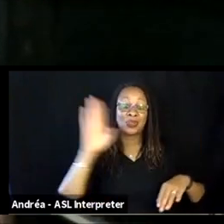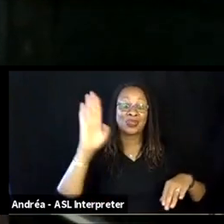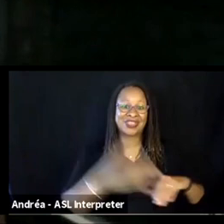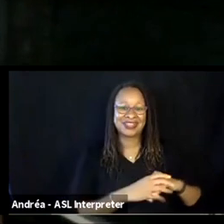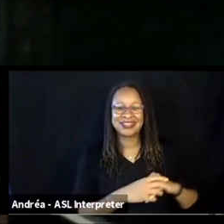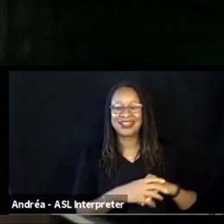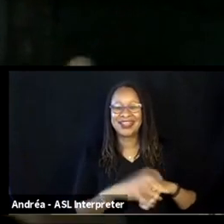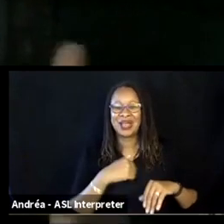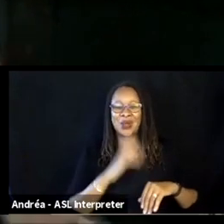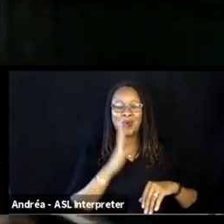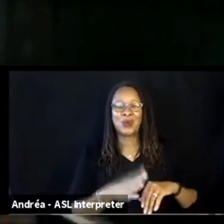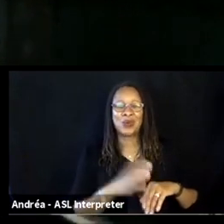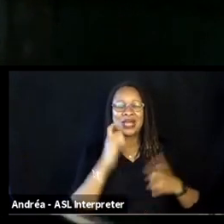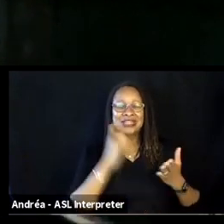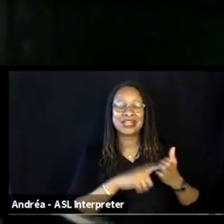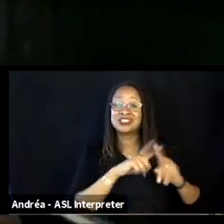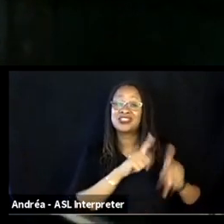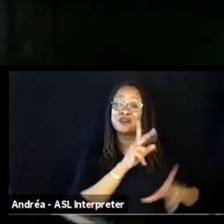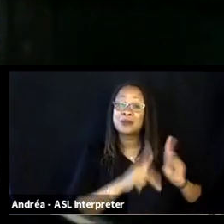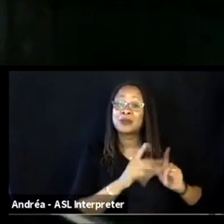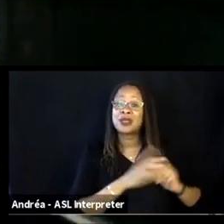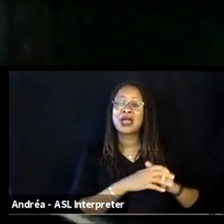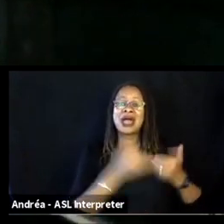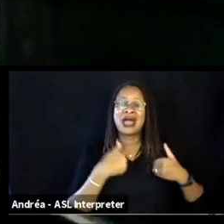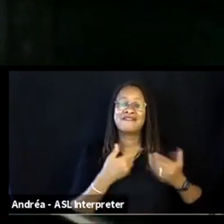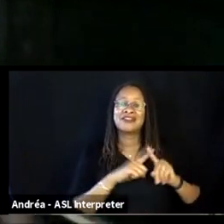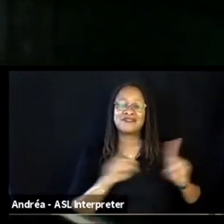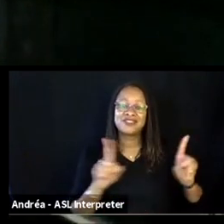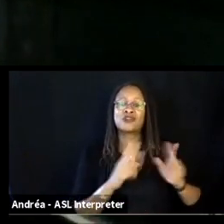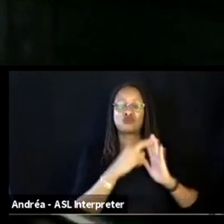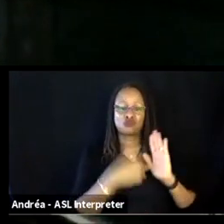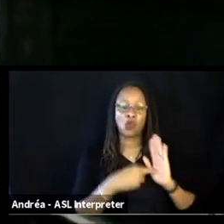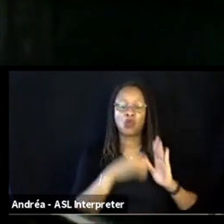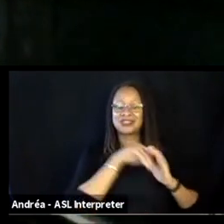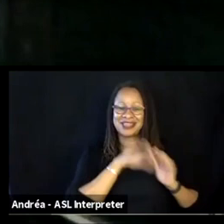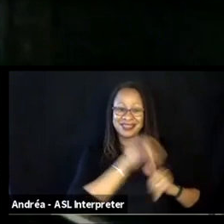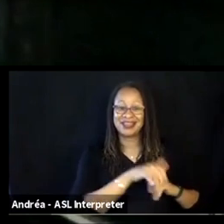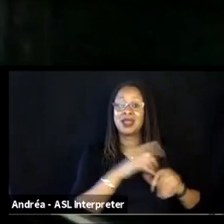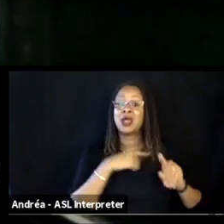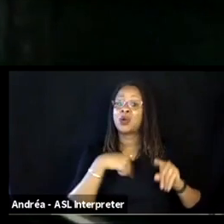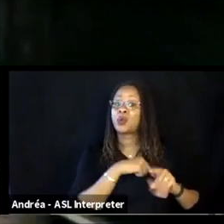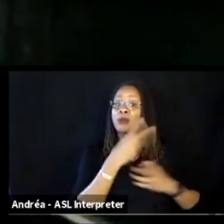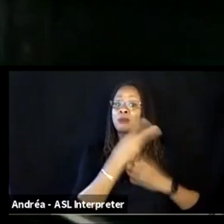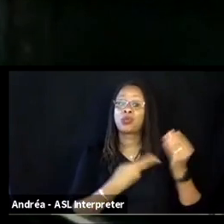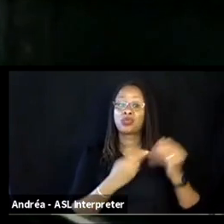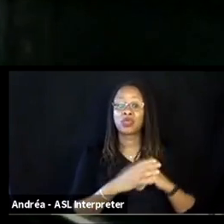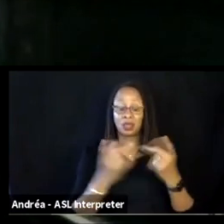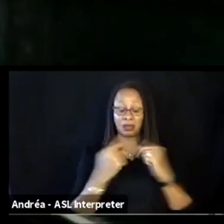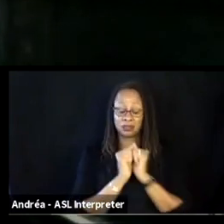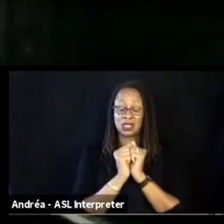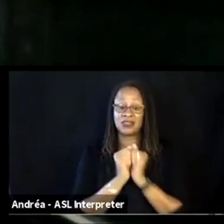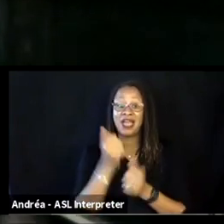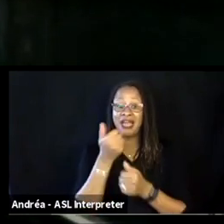will acknowledge that like different people carry very different roles within that. Mm-hmm. And we're both like, we come together every